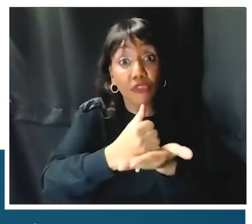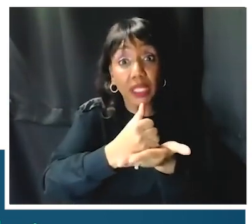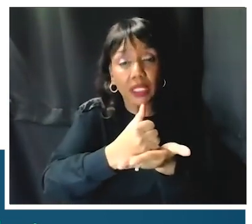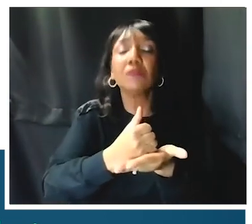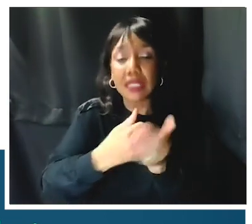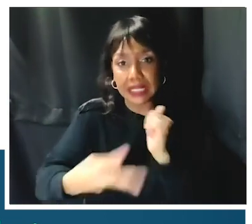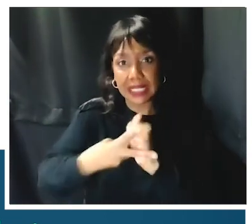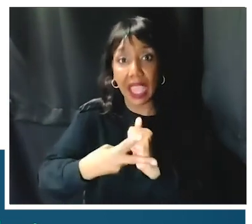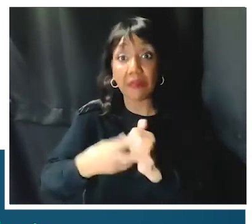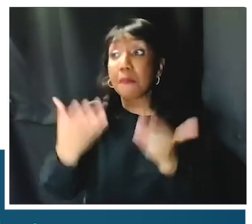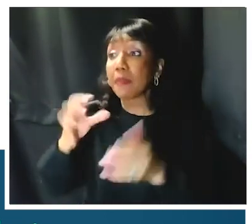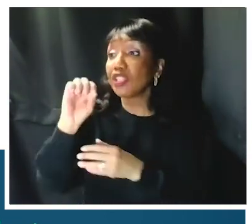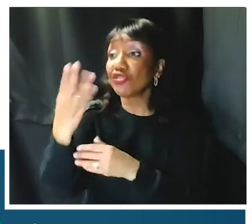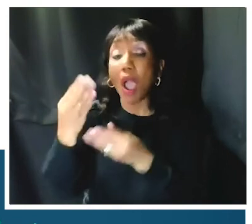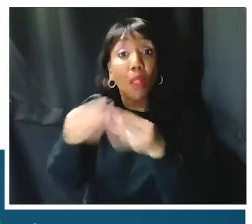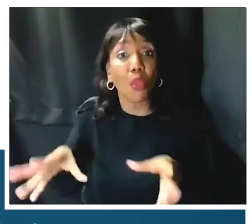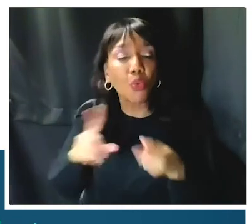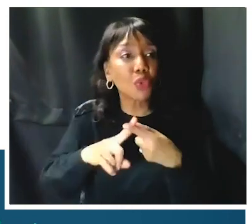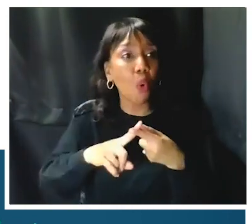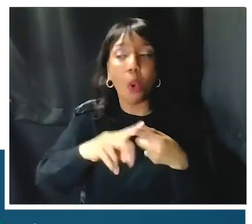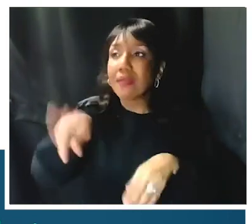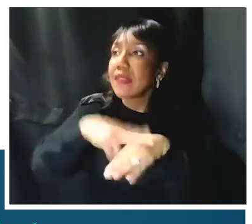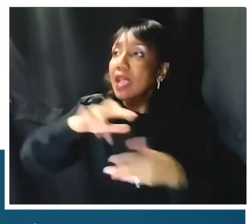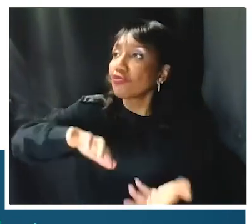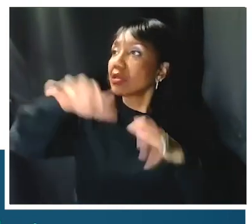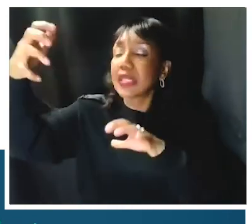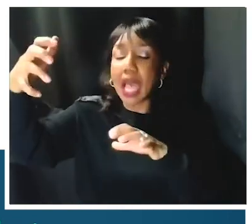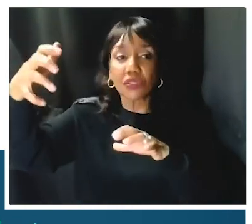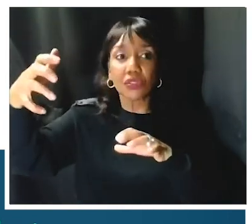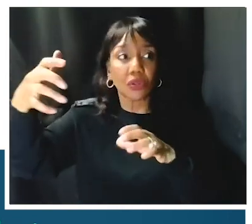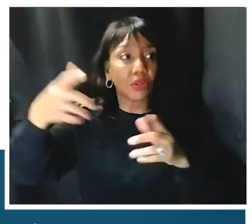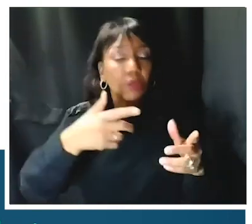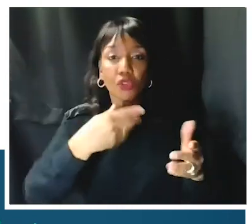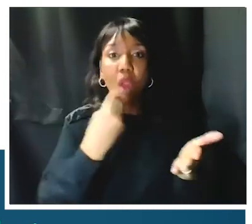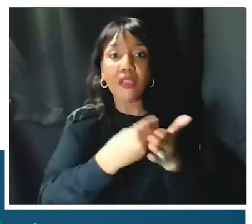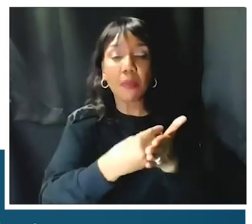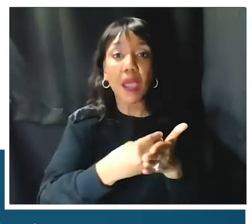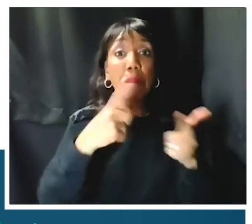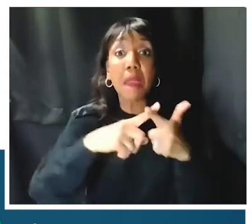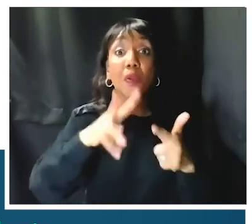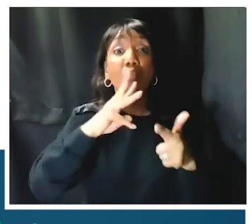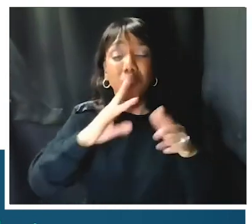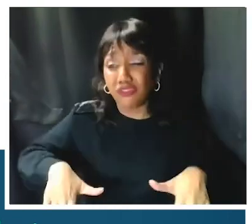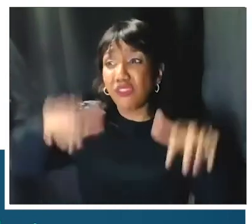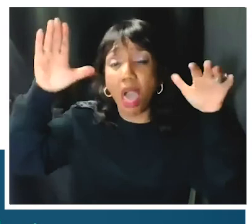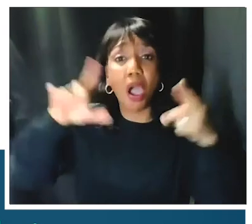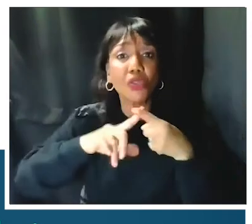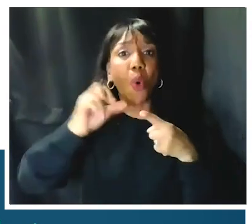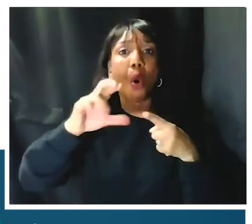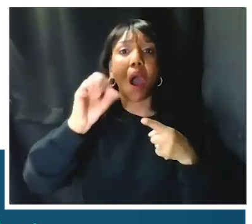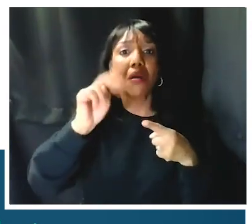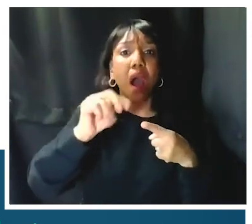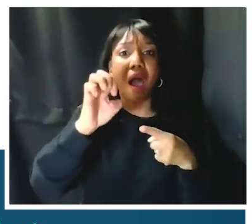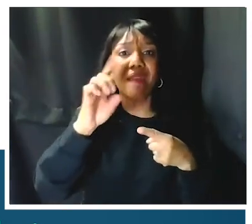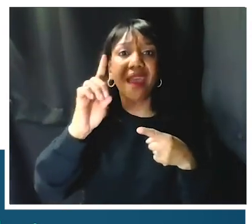emergency, such as a loss of job or a natural disaster. For example, a flash flood or Con